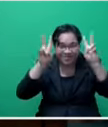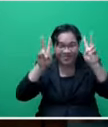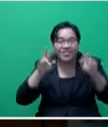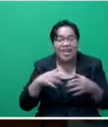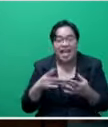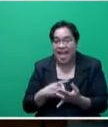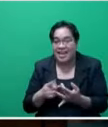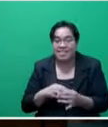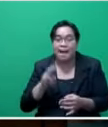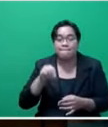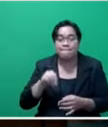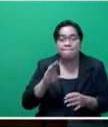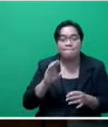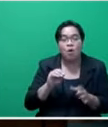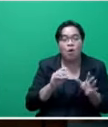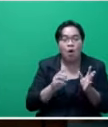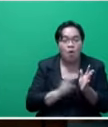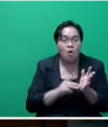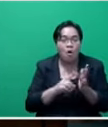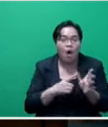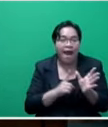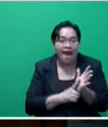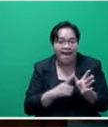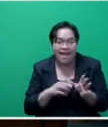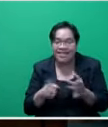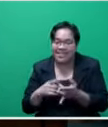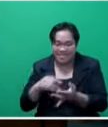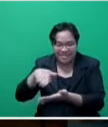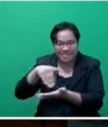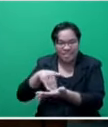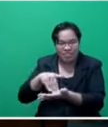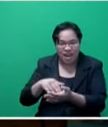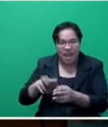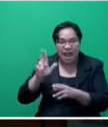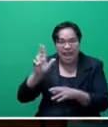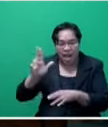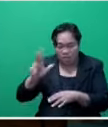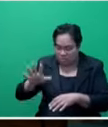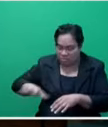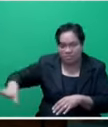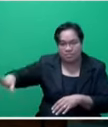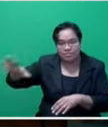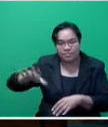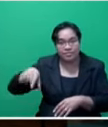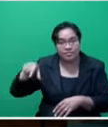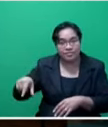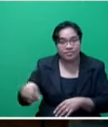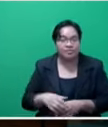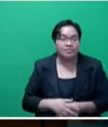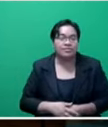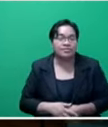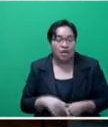Moala or Central Lau Group of islands. These services contribute to the